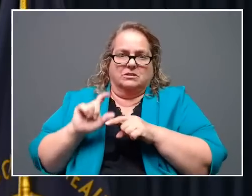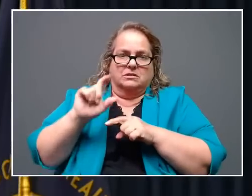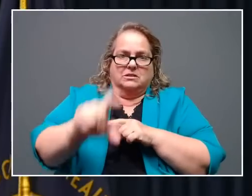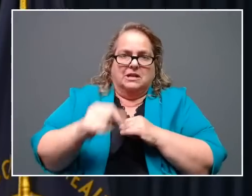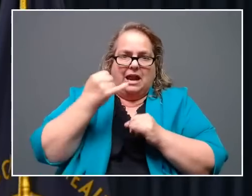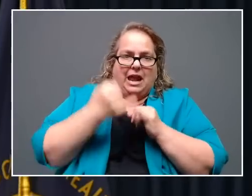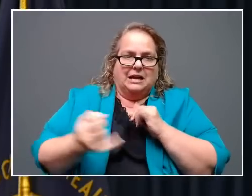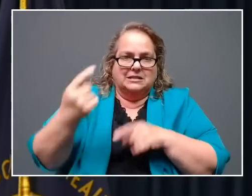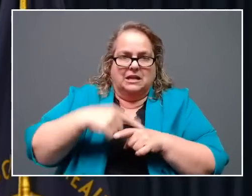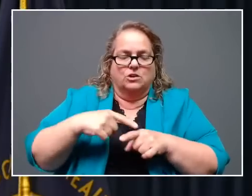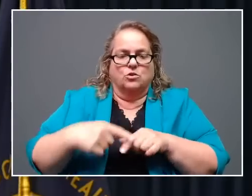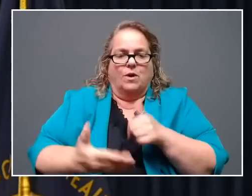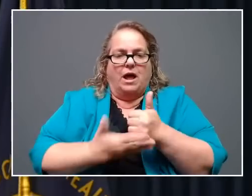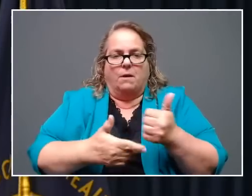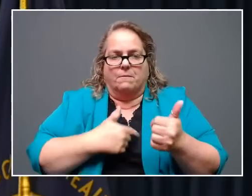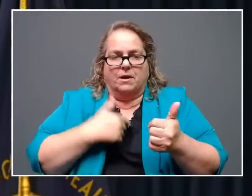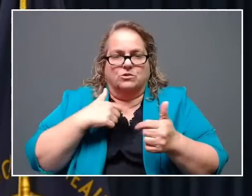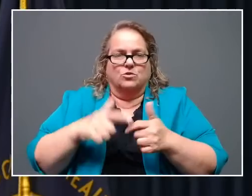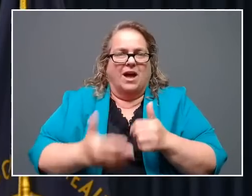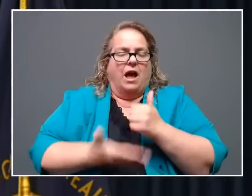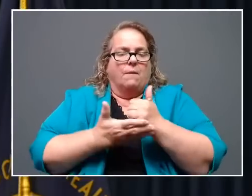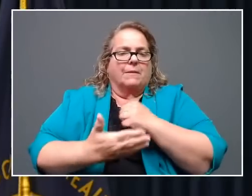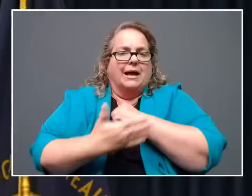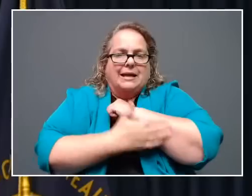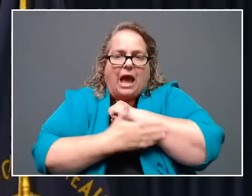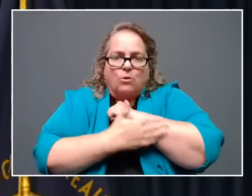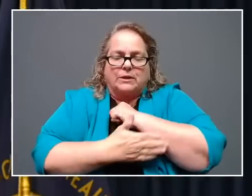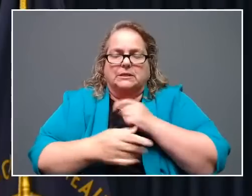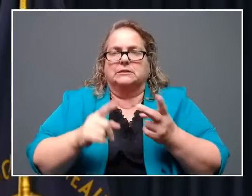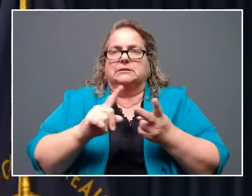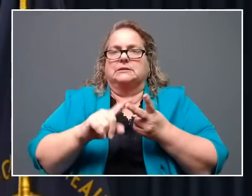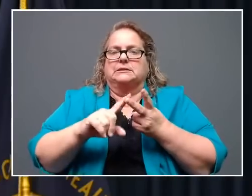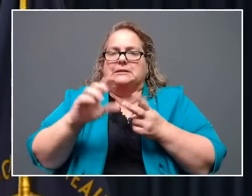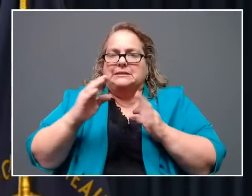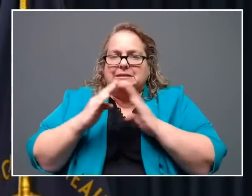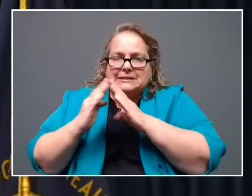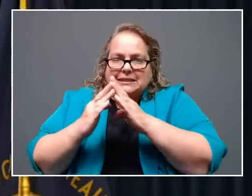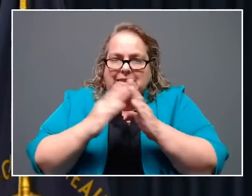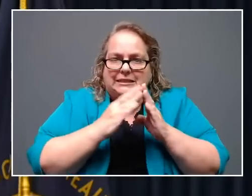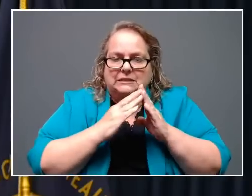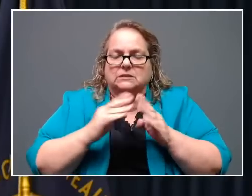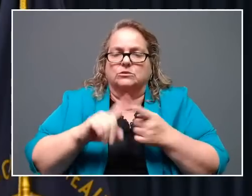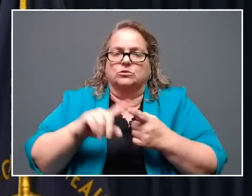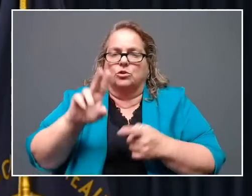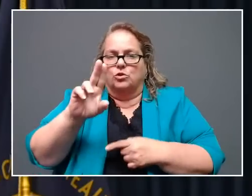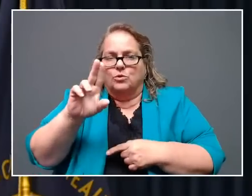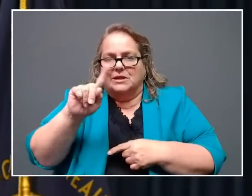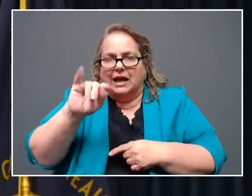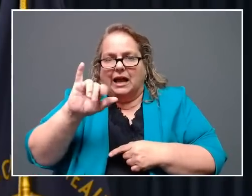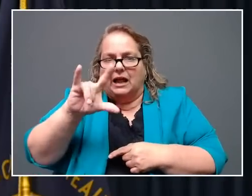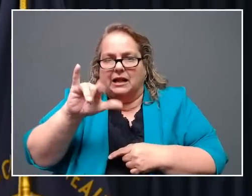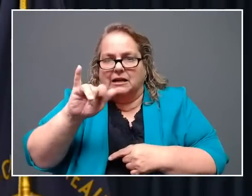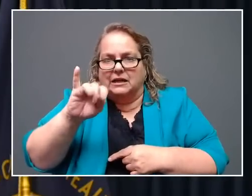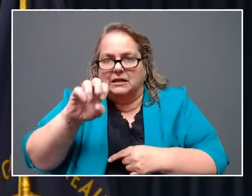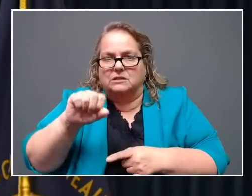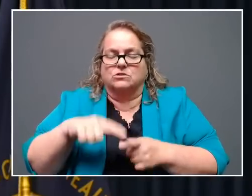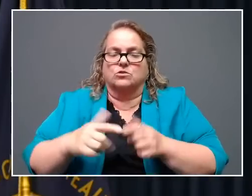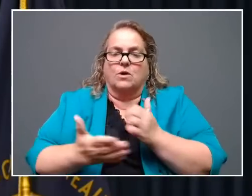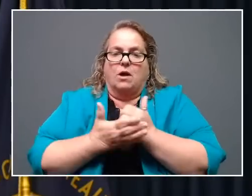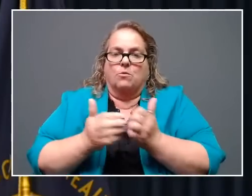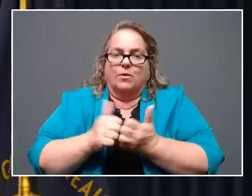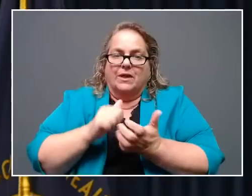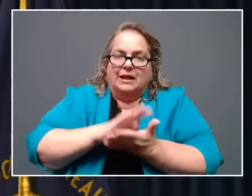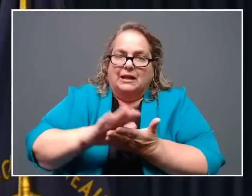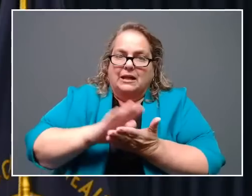helps us help counties and cities and utilities to help with cleanup and rebuilding, to